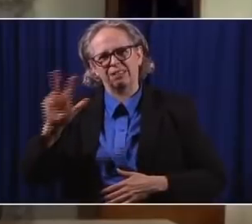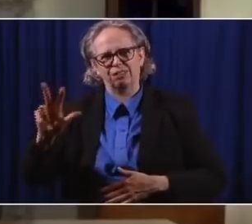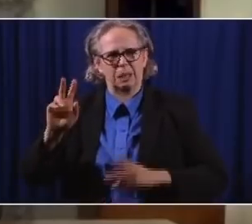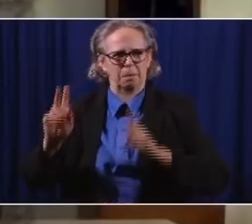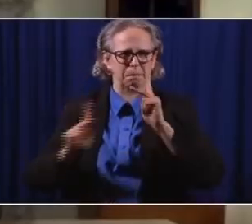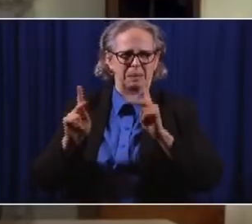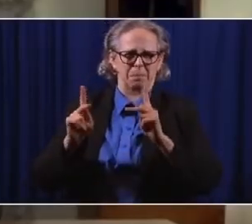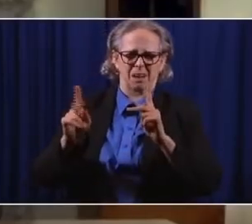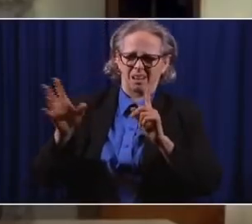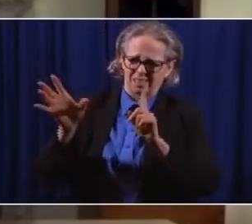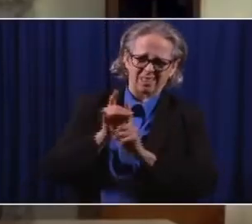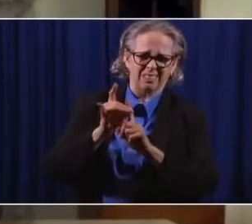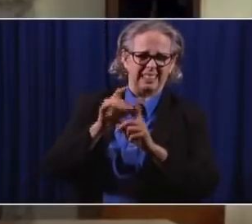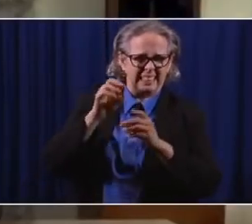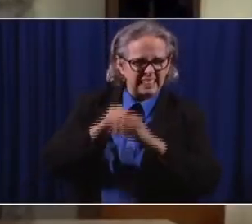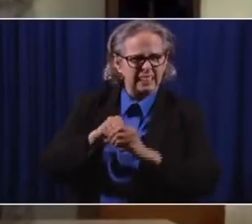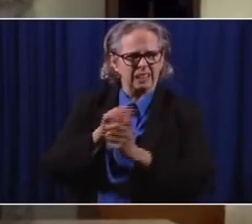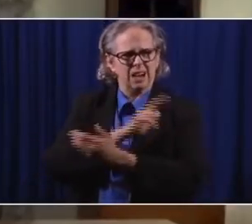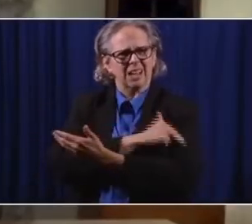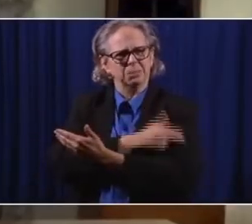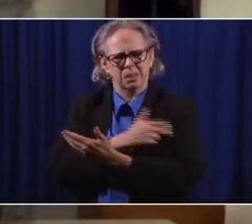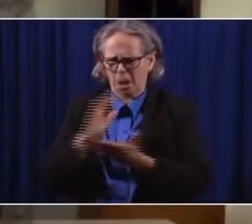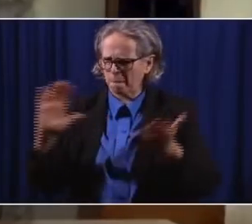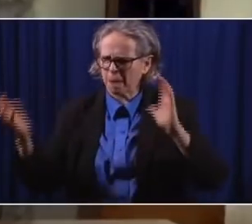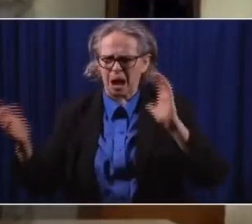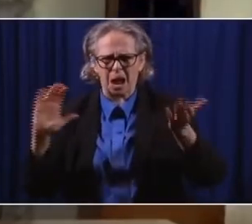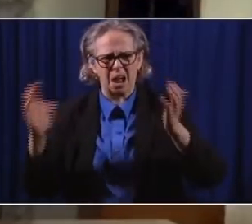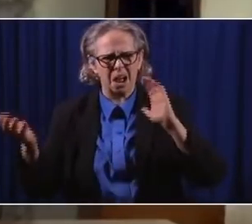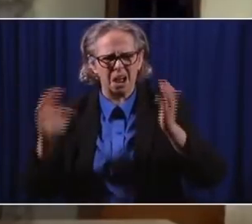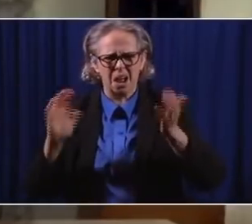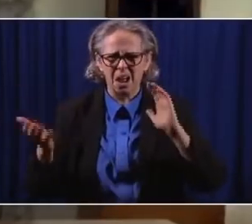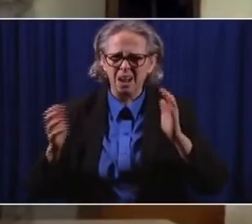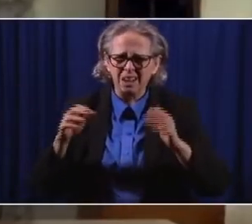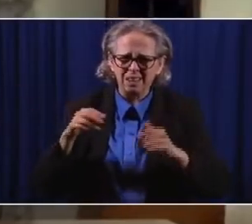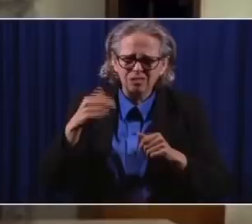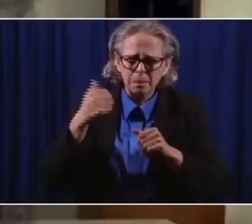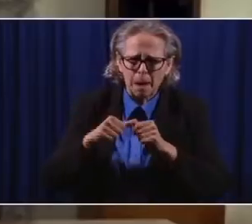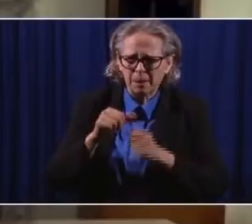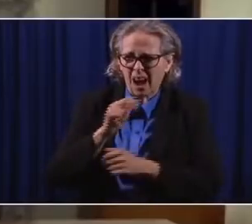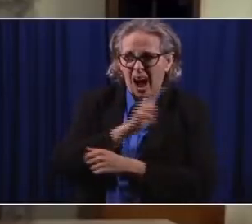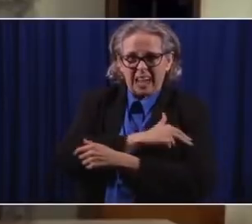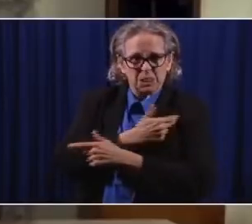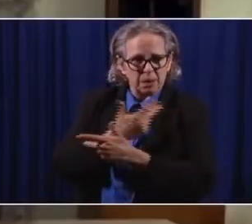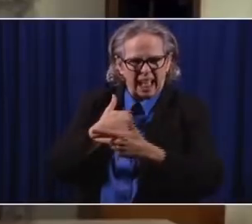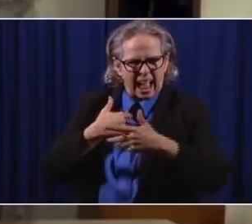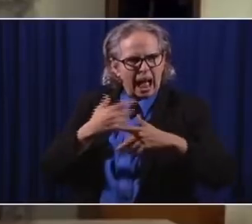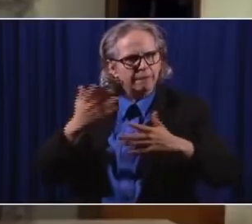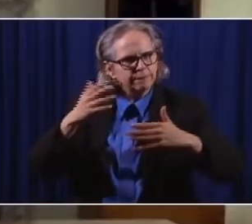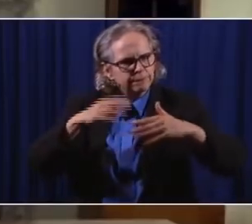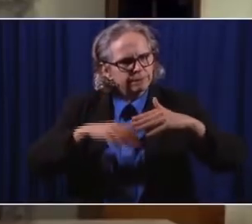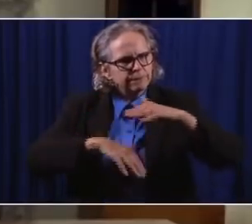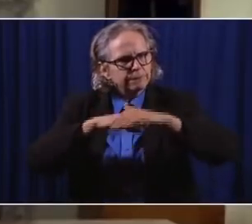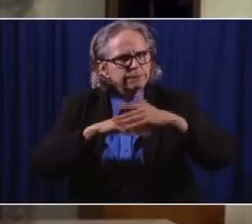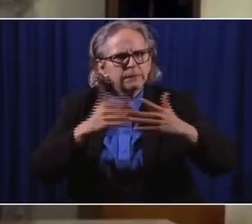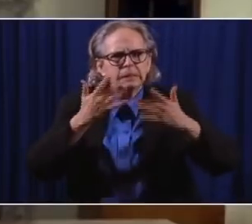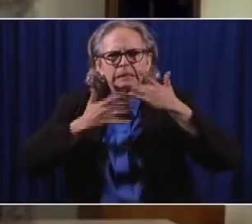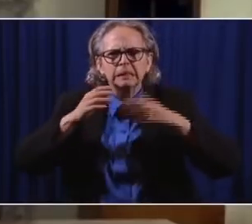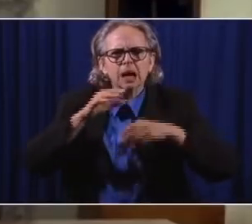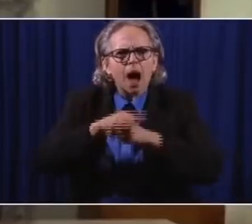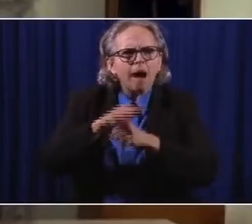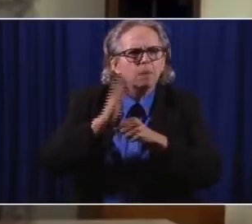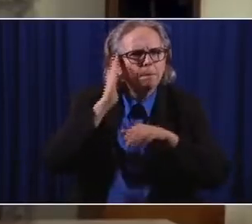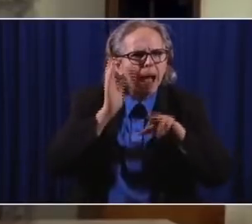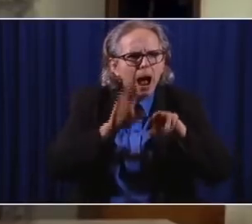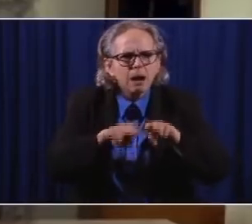We certainly must prevent overwhelming our hospital system to ensure that Ohioans can receive inpatient treatment for COVID-19, but also